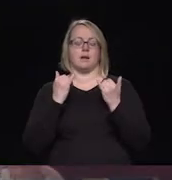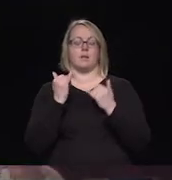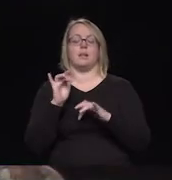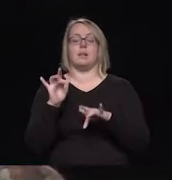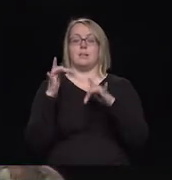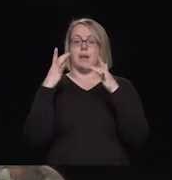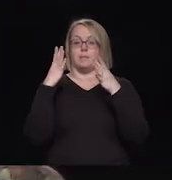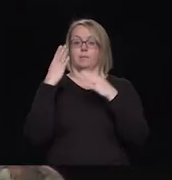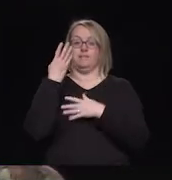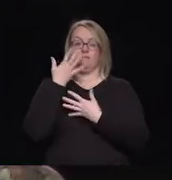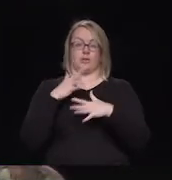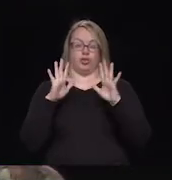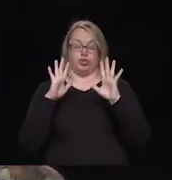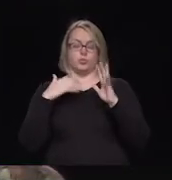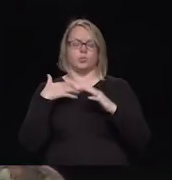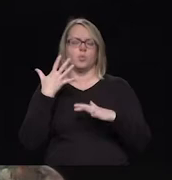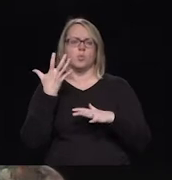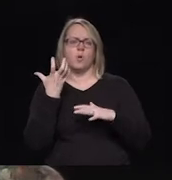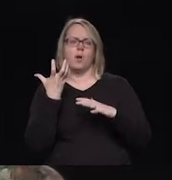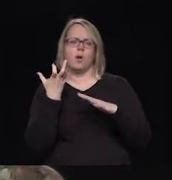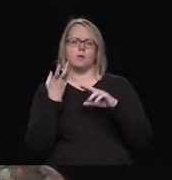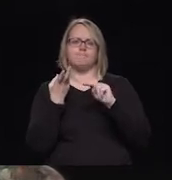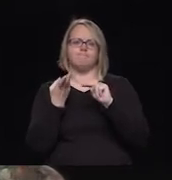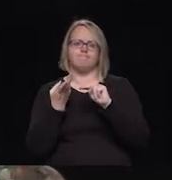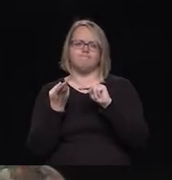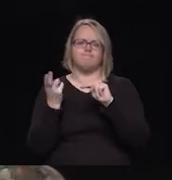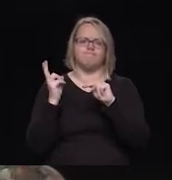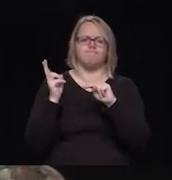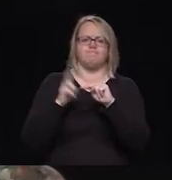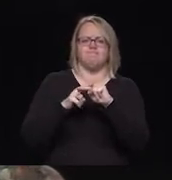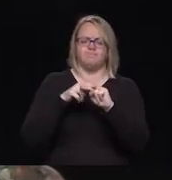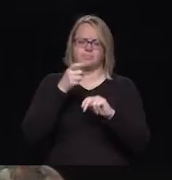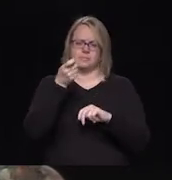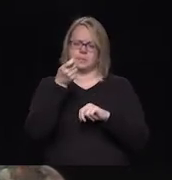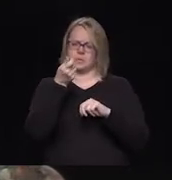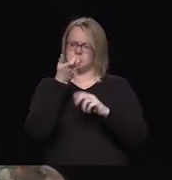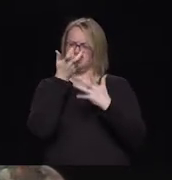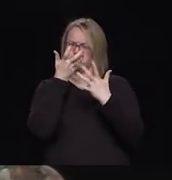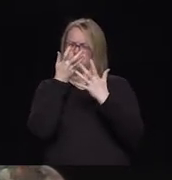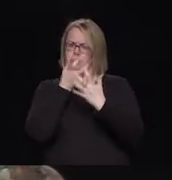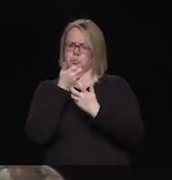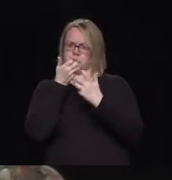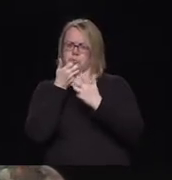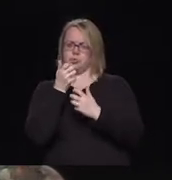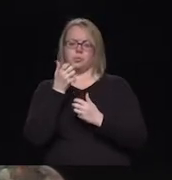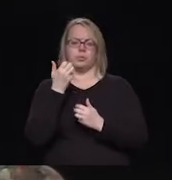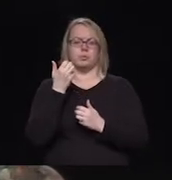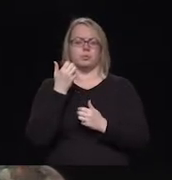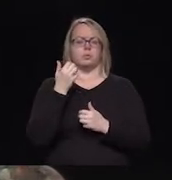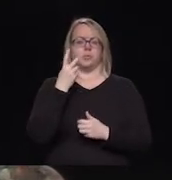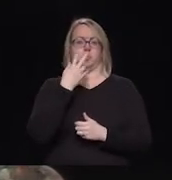make a deeper shade. So I did a little bit of this, and I put it right into here.